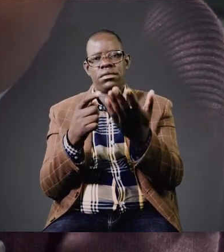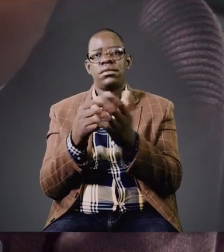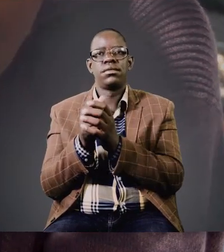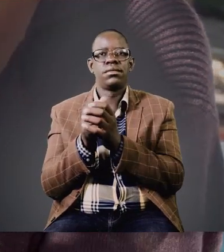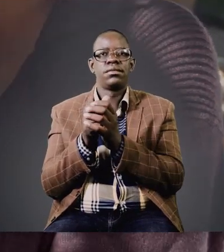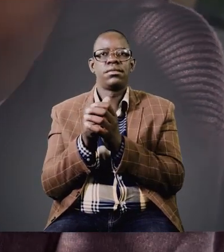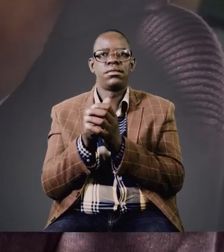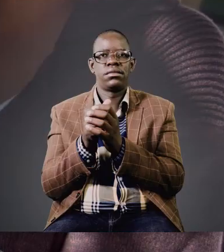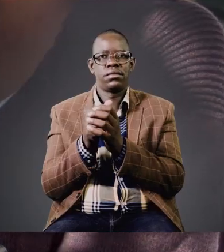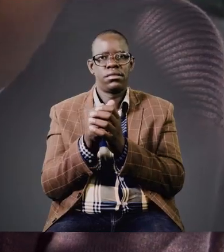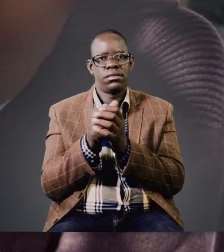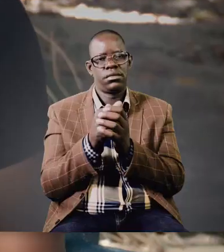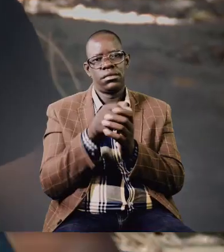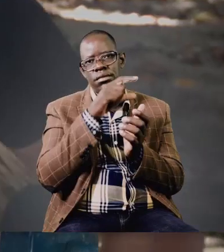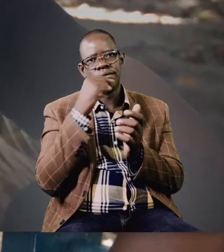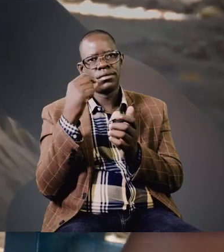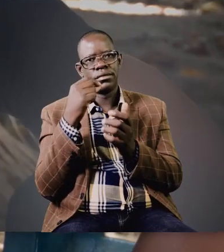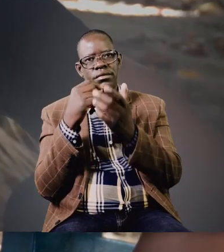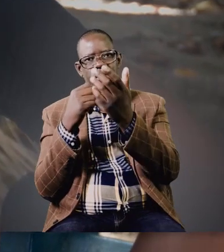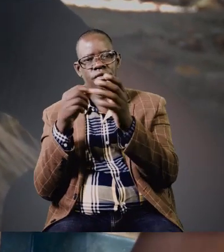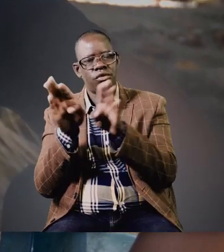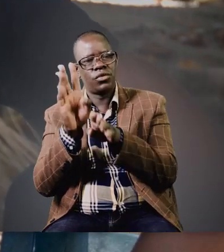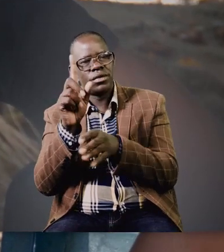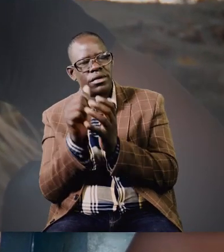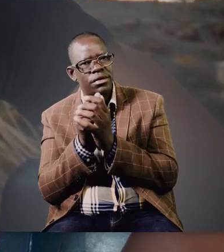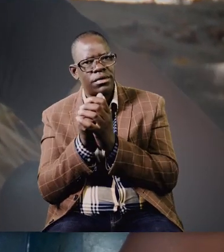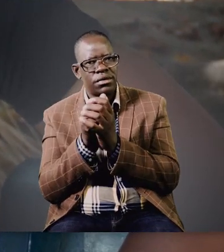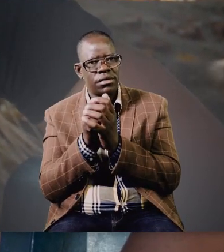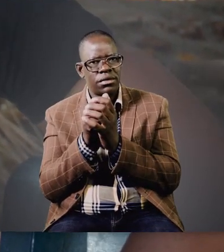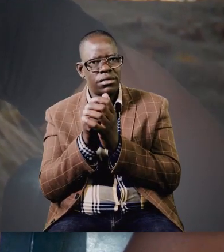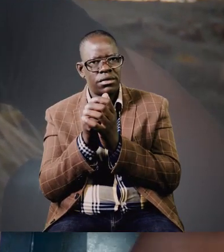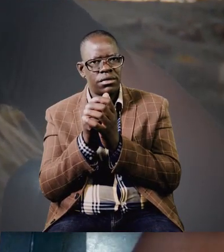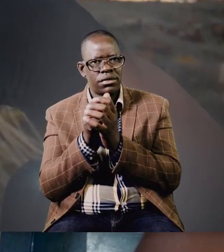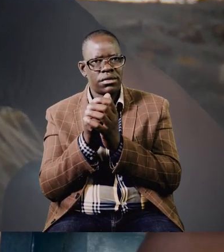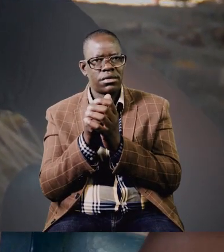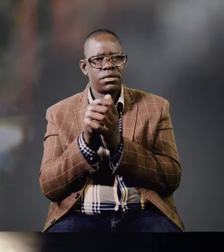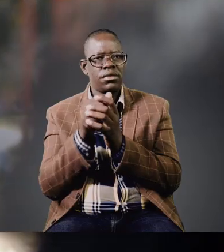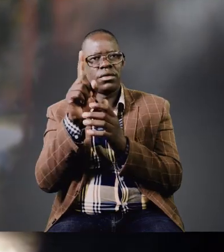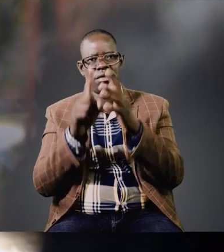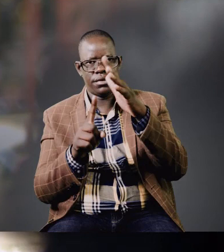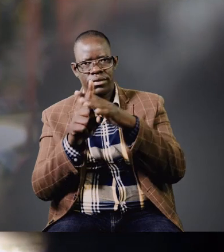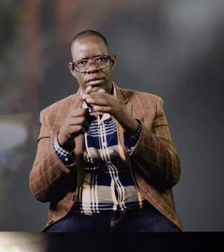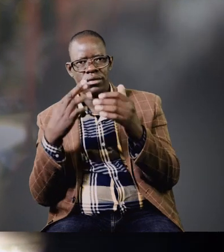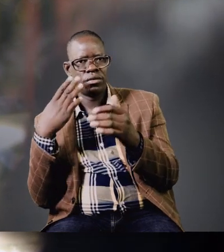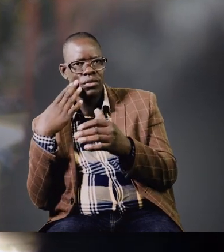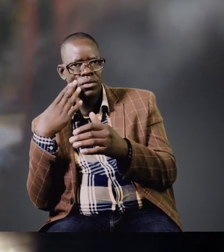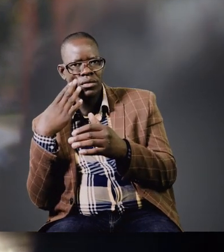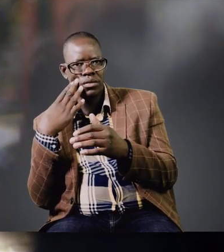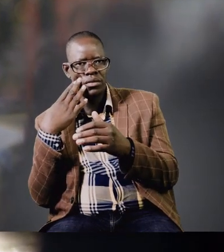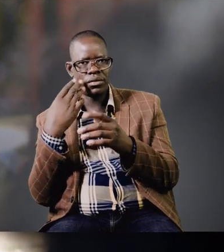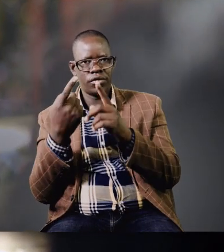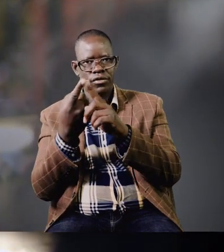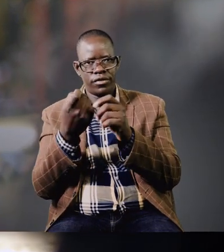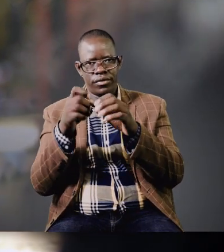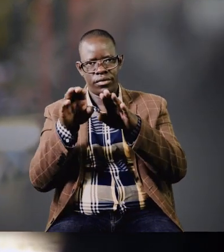waves. Seismic waves? Yes. What do they do? Well, what happens is that when these waves move from the